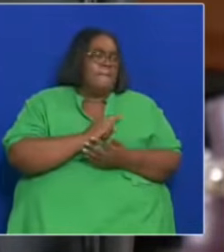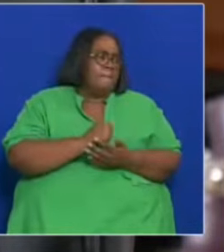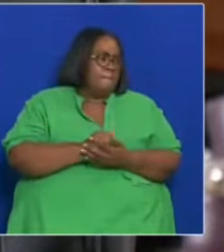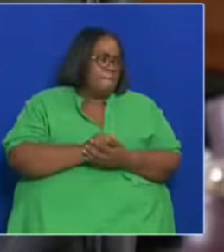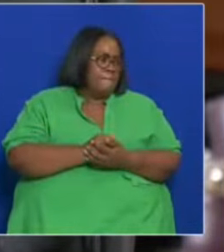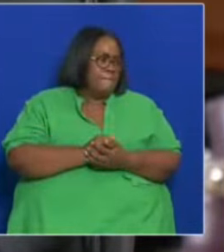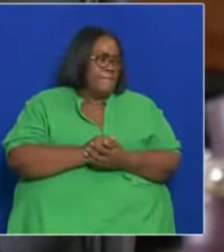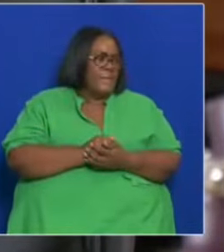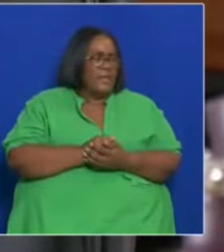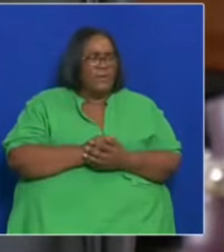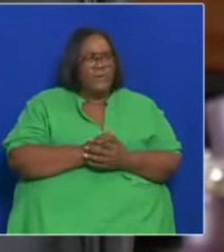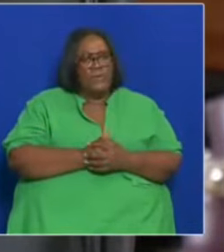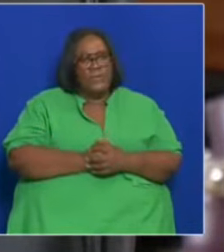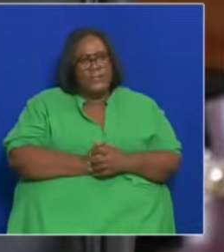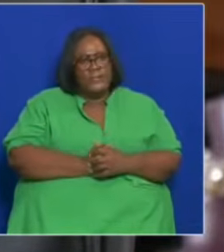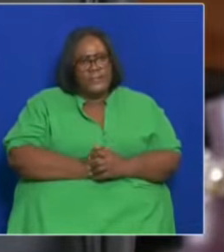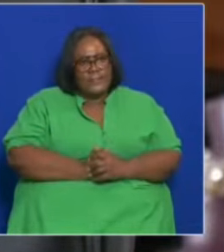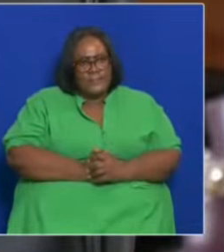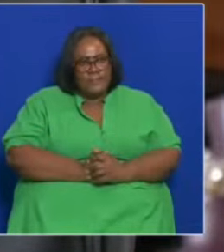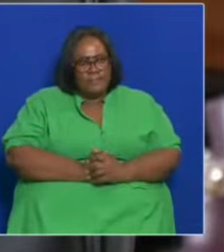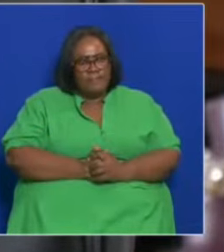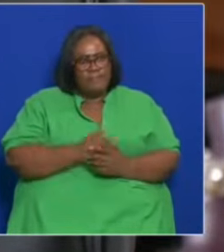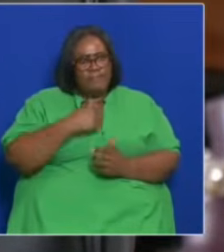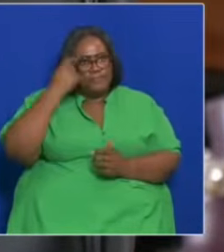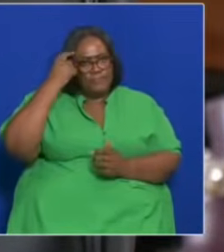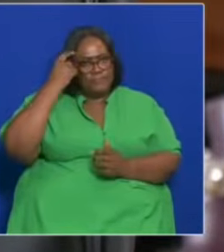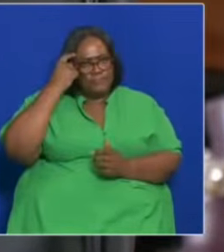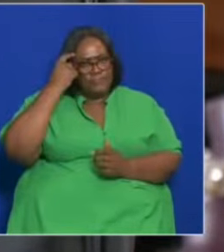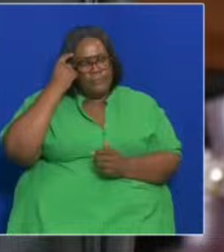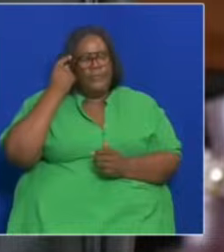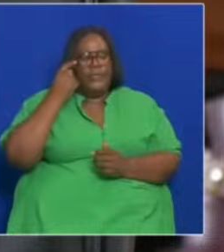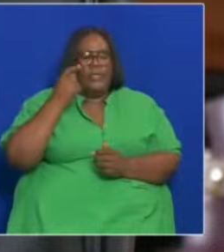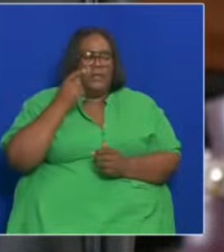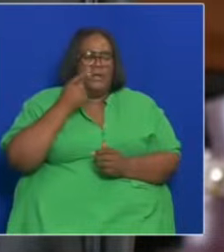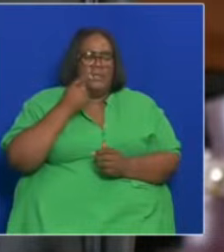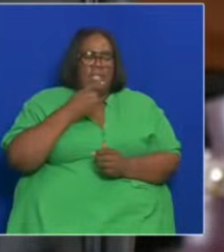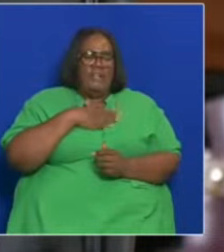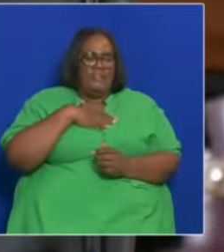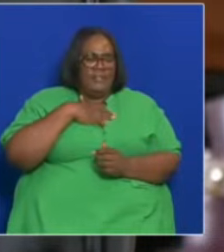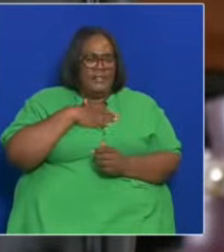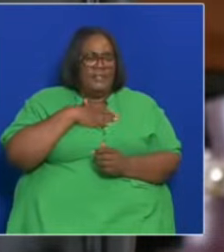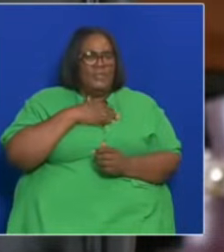this whole investigation was furthering this,